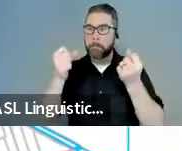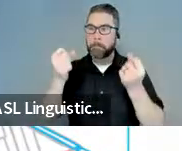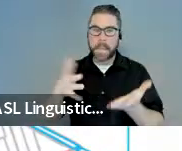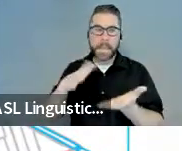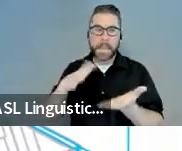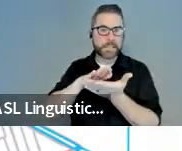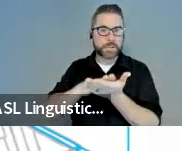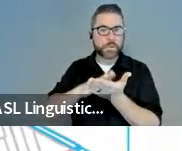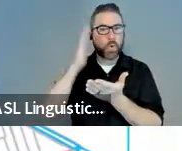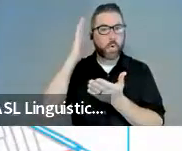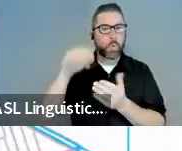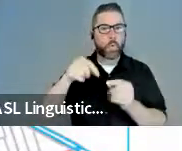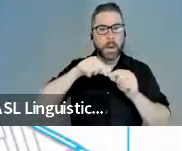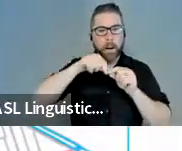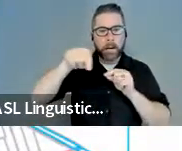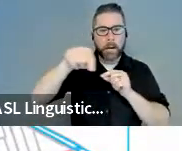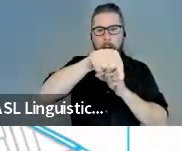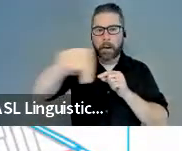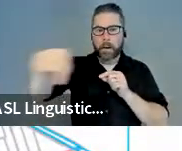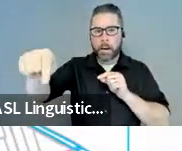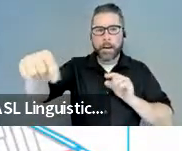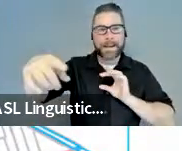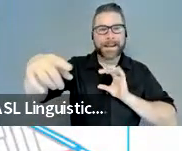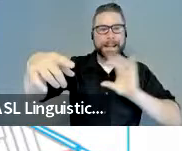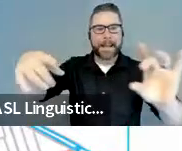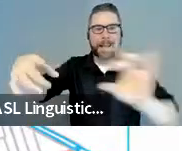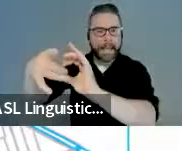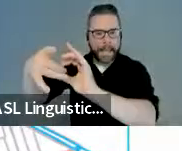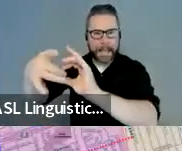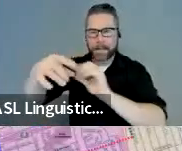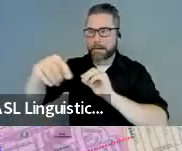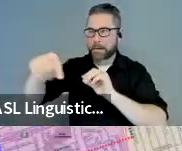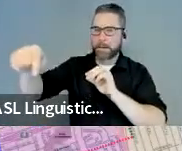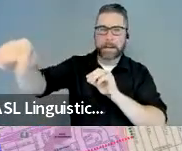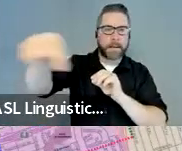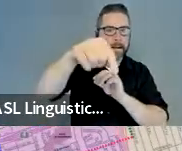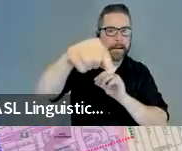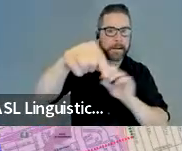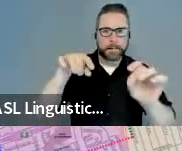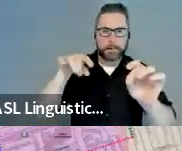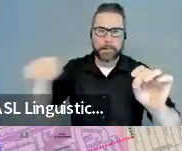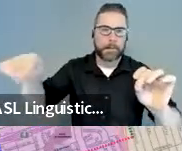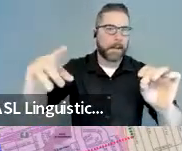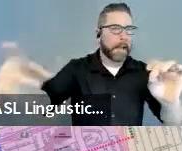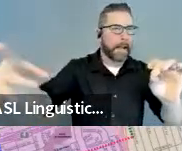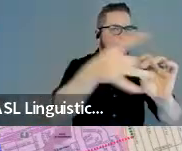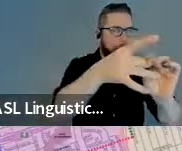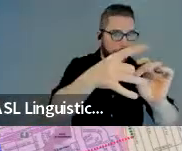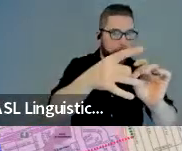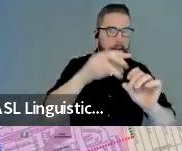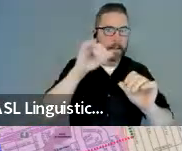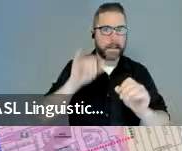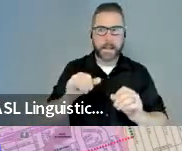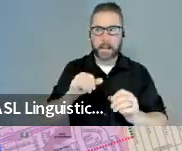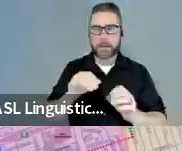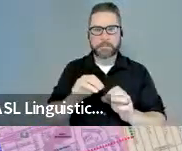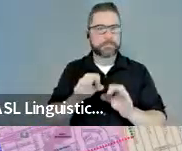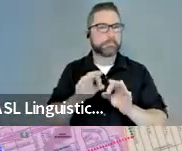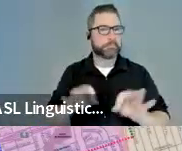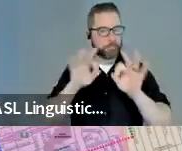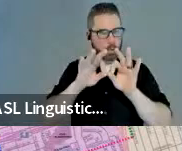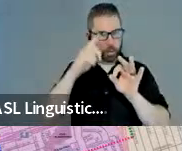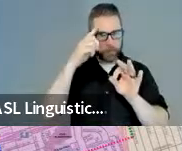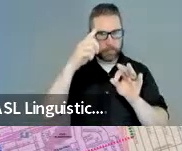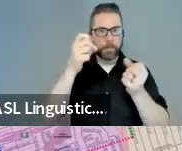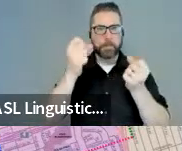interconnected because of this project, which was the highlight, I think, for a lot of you. This is it's kind of hard to see, but it's really just sort of